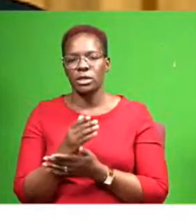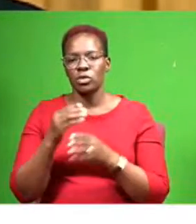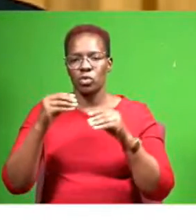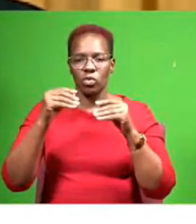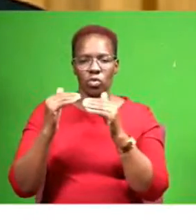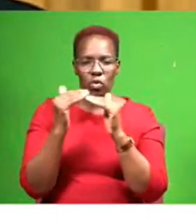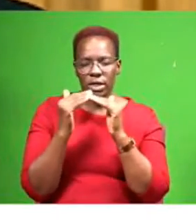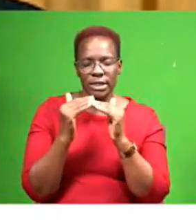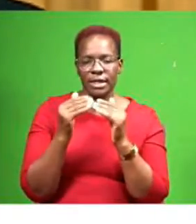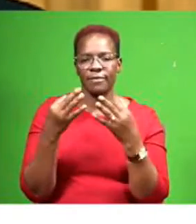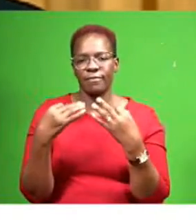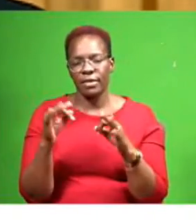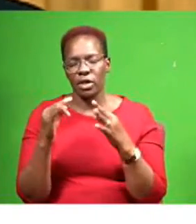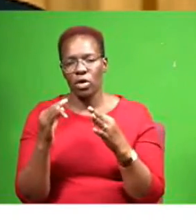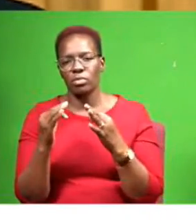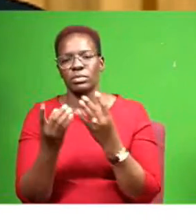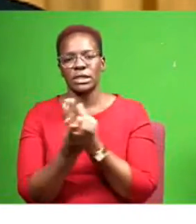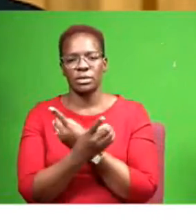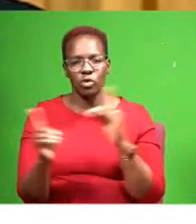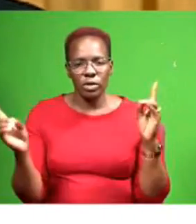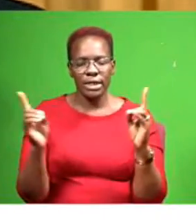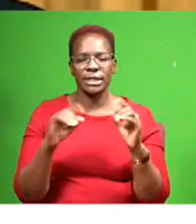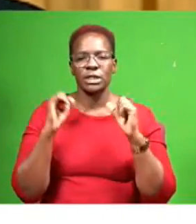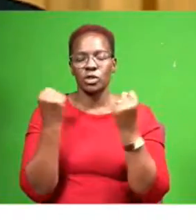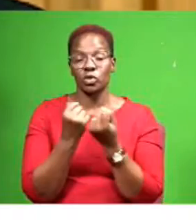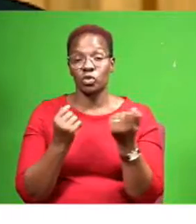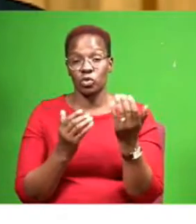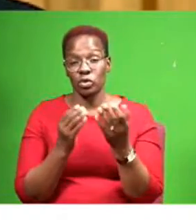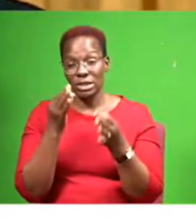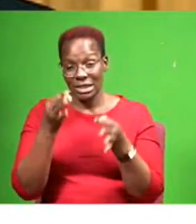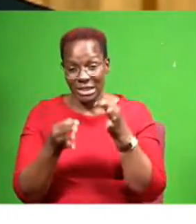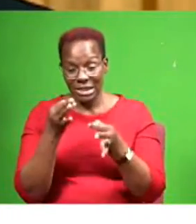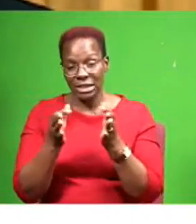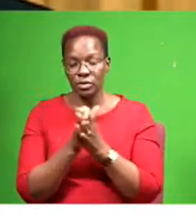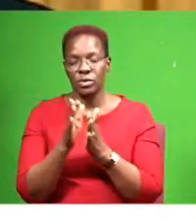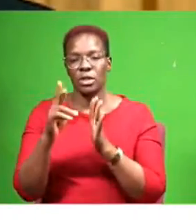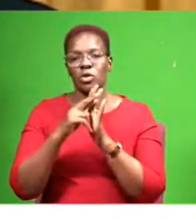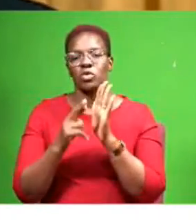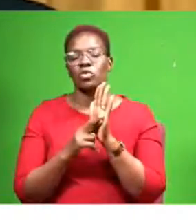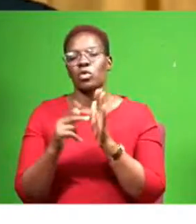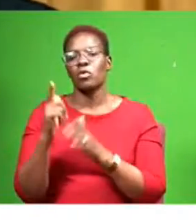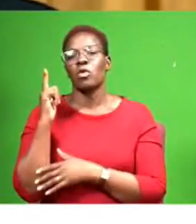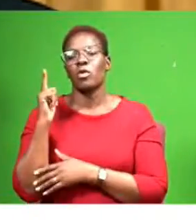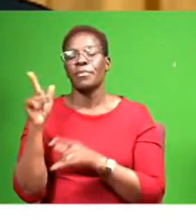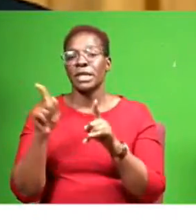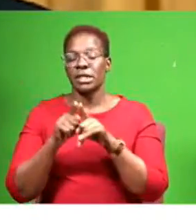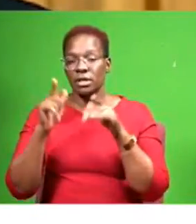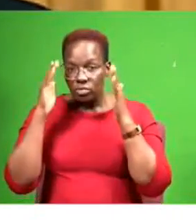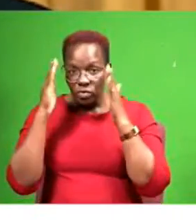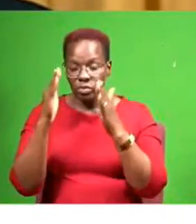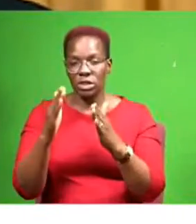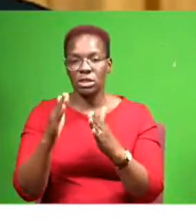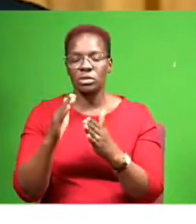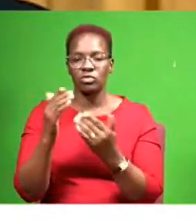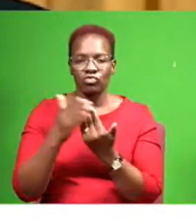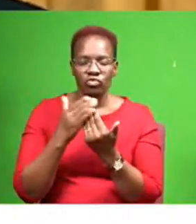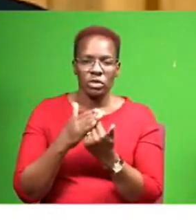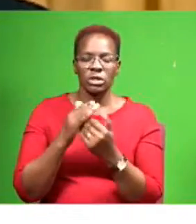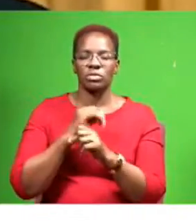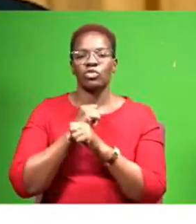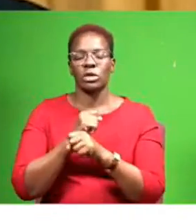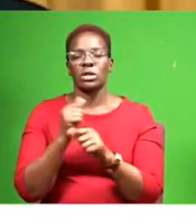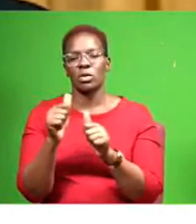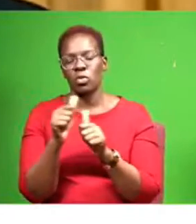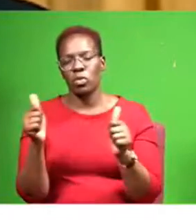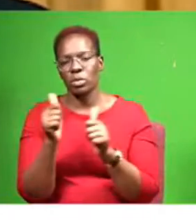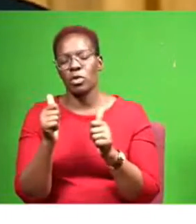freedom, democracy, social justice, and the rule of law. It also shows their commitment to nurturing and protecting the well-being of the individual,